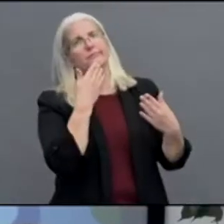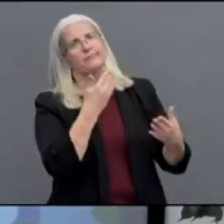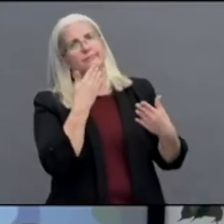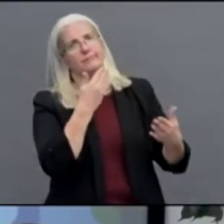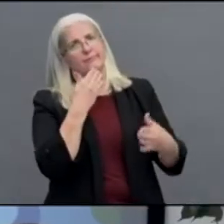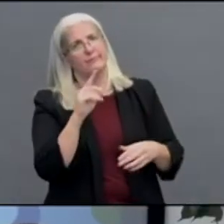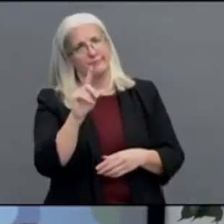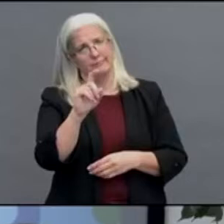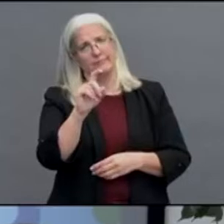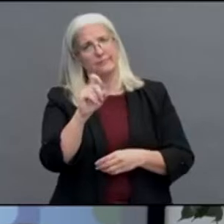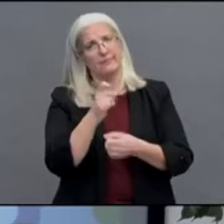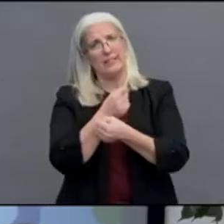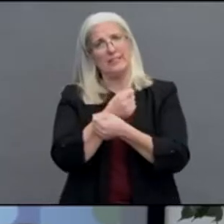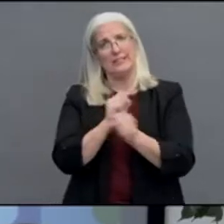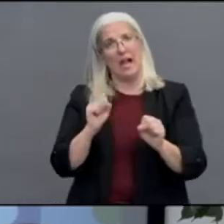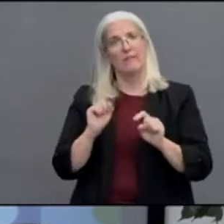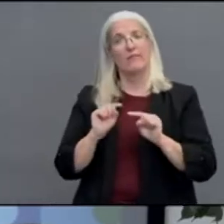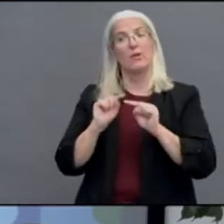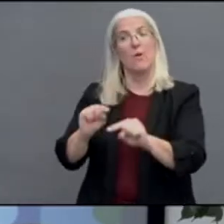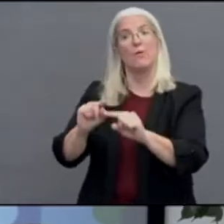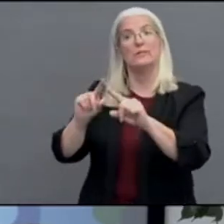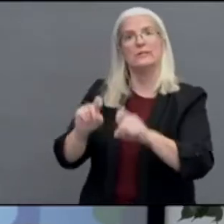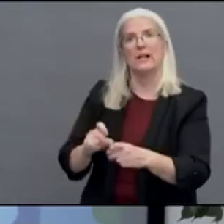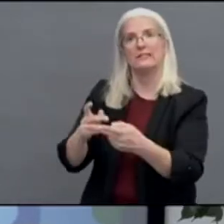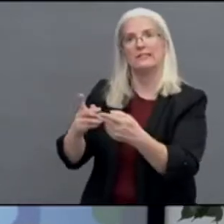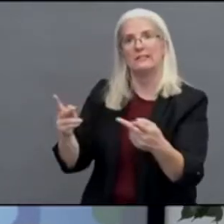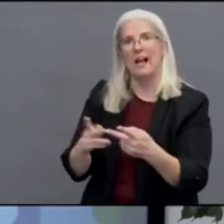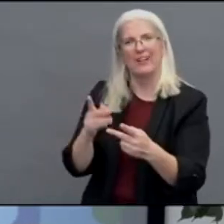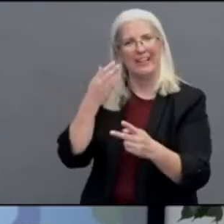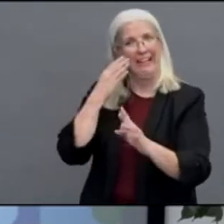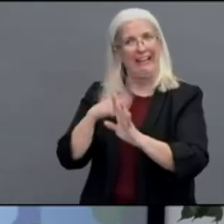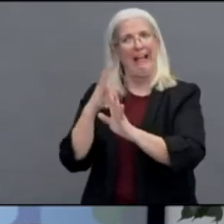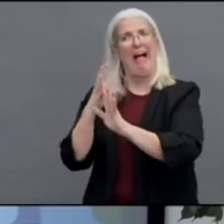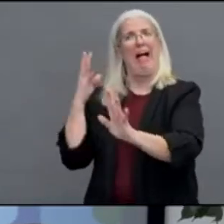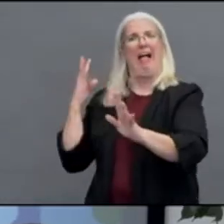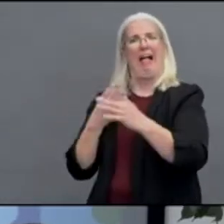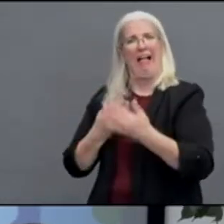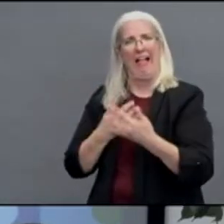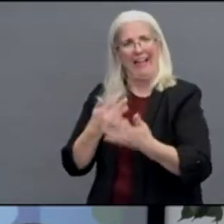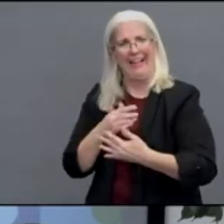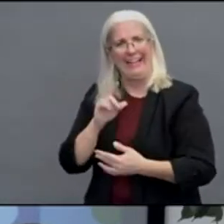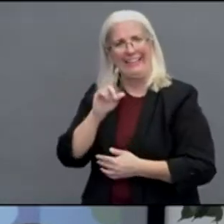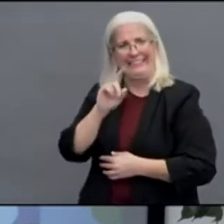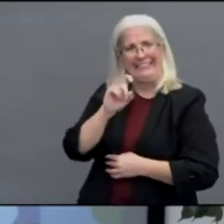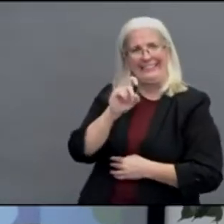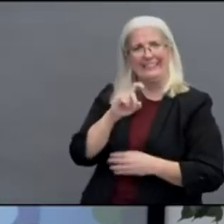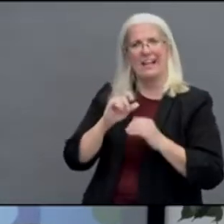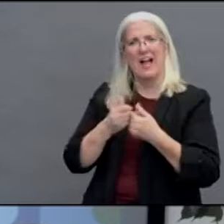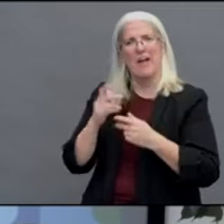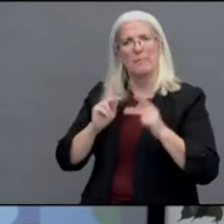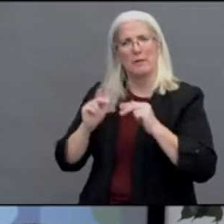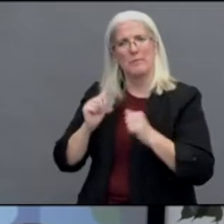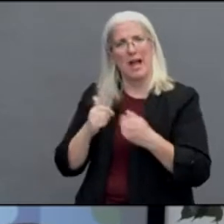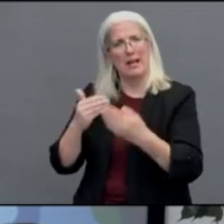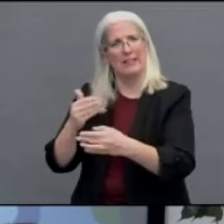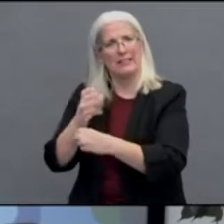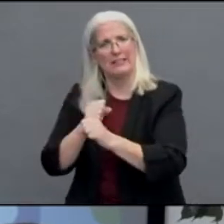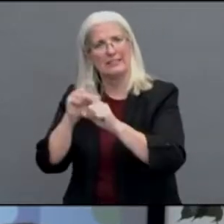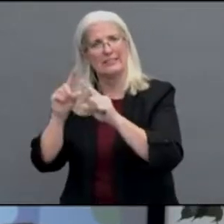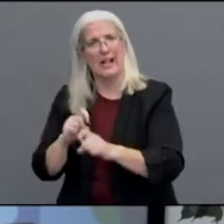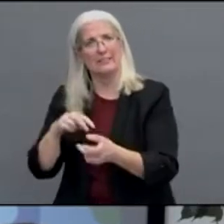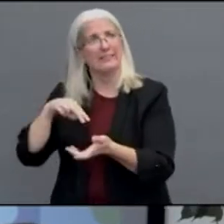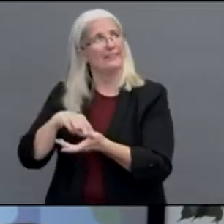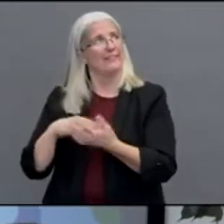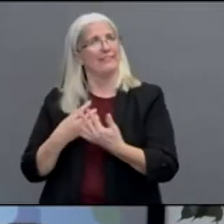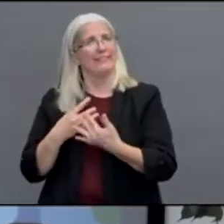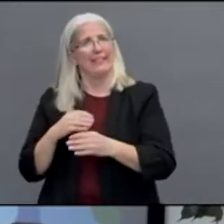line, will it be long? Or how will people get tested? Is it safe to be there? Like,